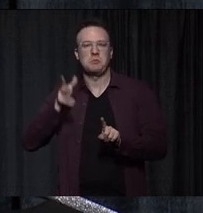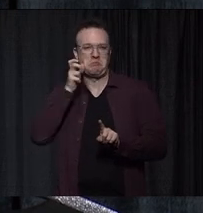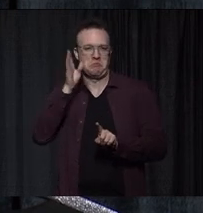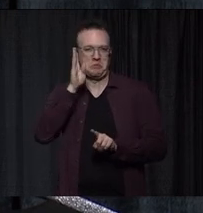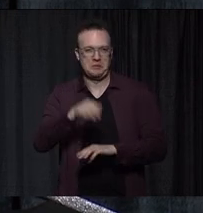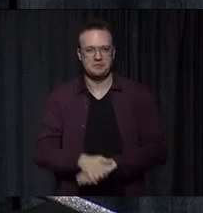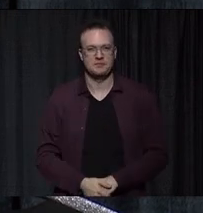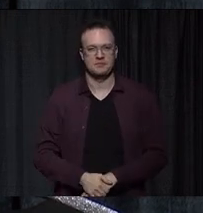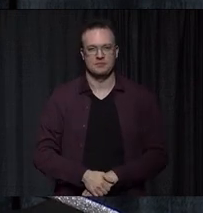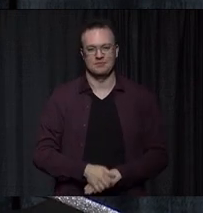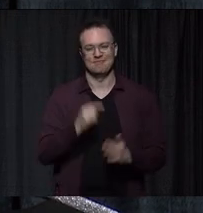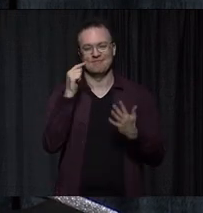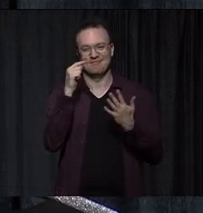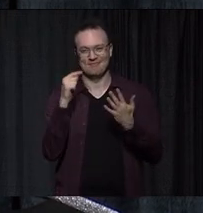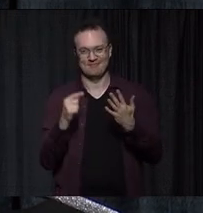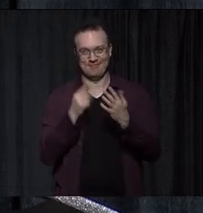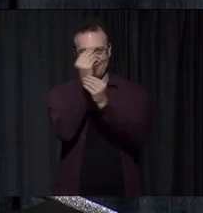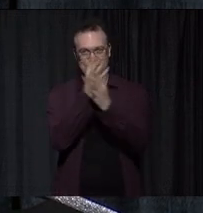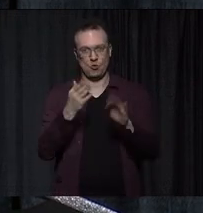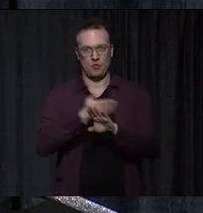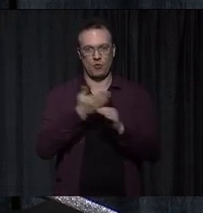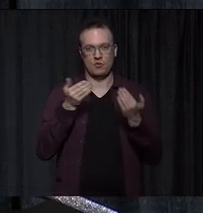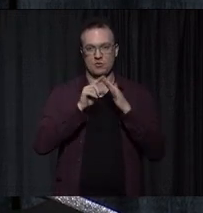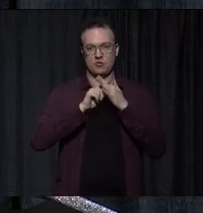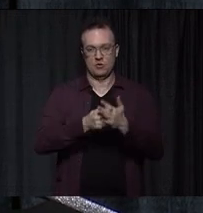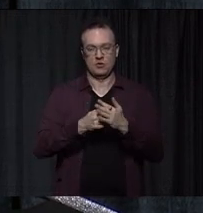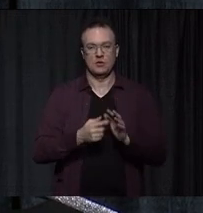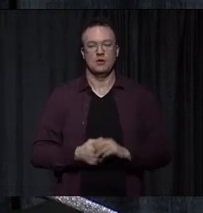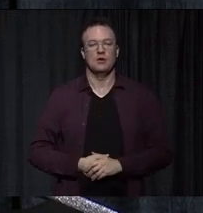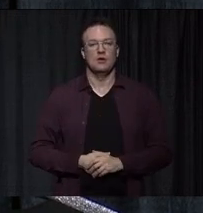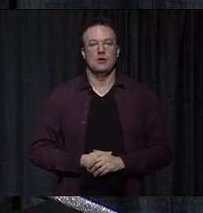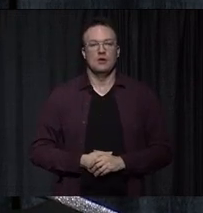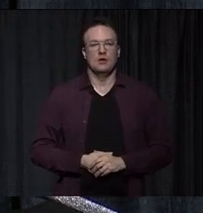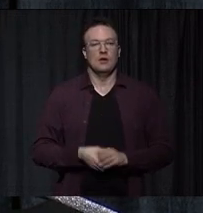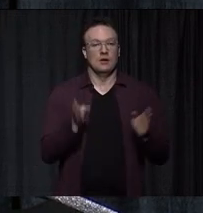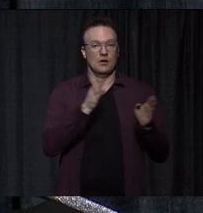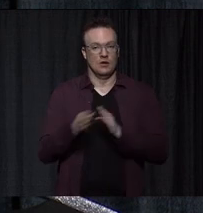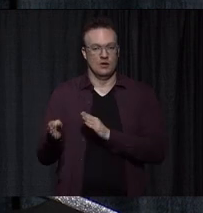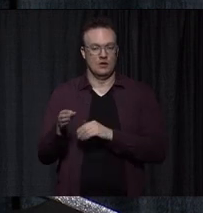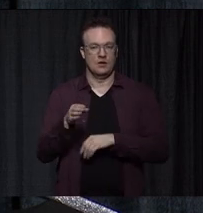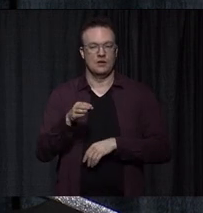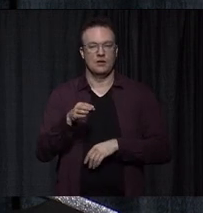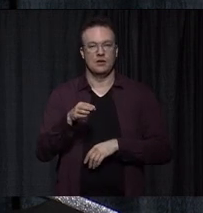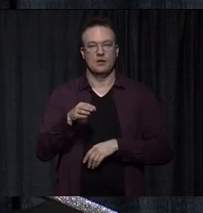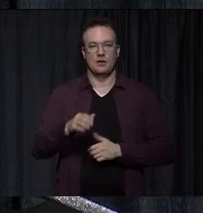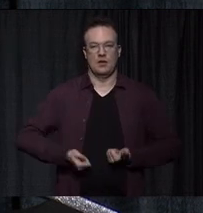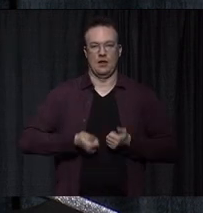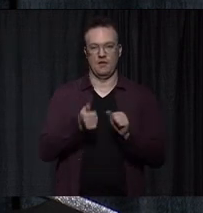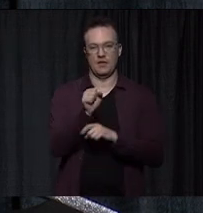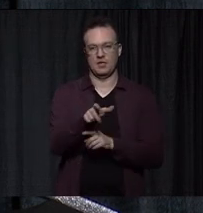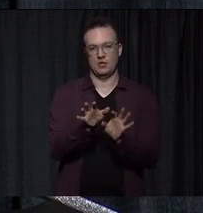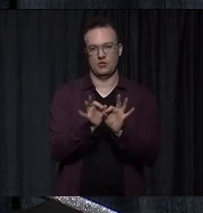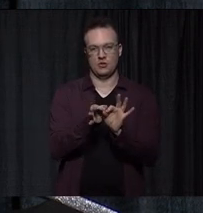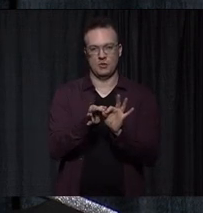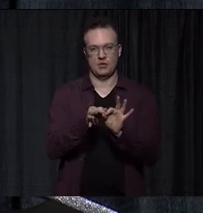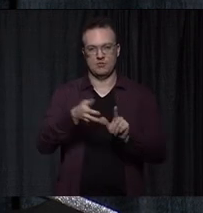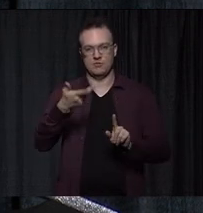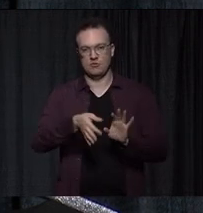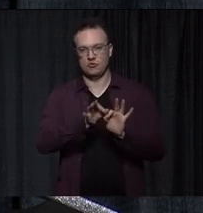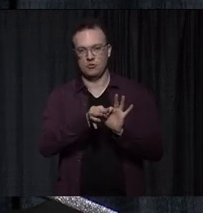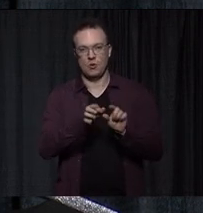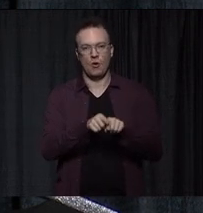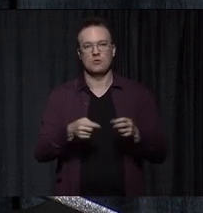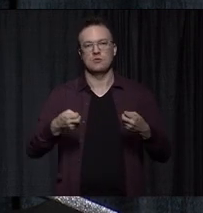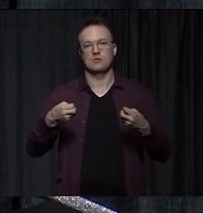couple of housekeeping items for those of you online. We have arranged, excuse me, to have live ASL interpretation and